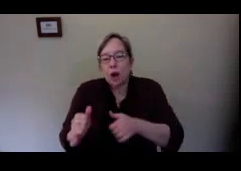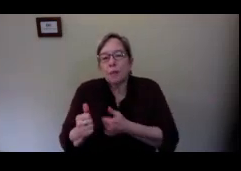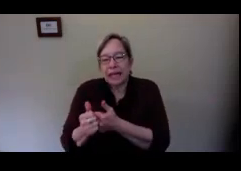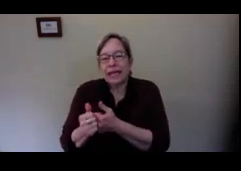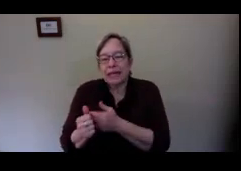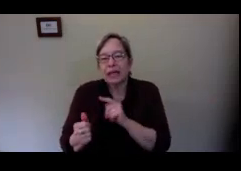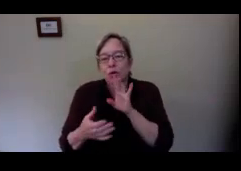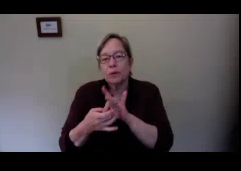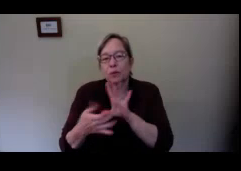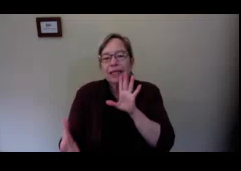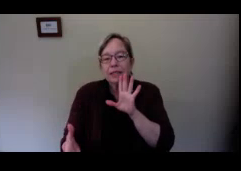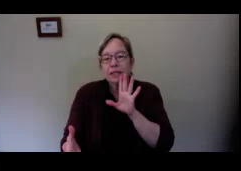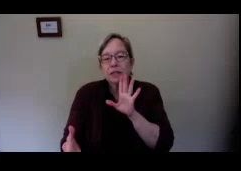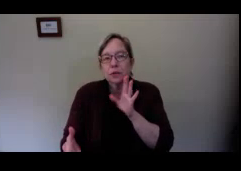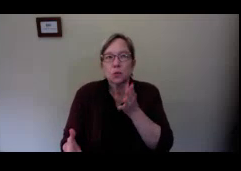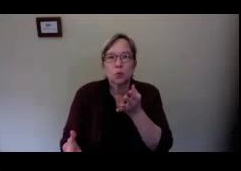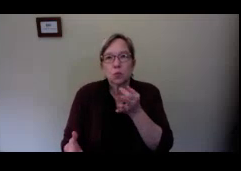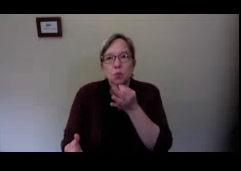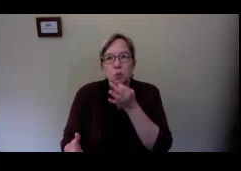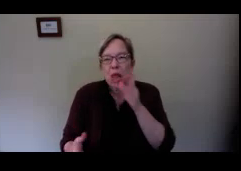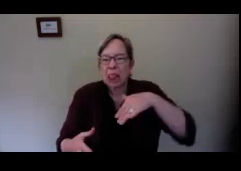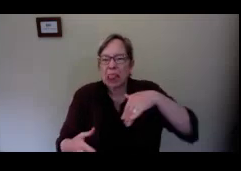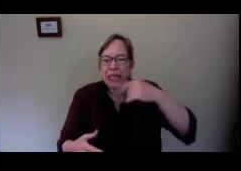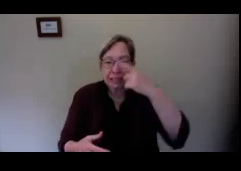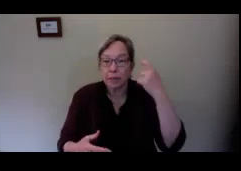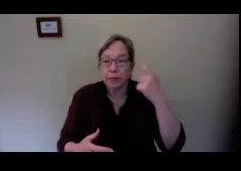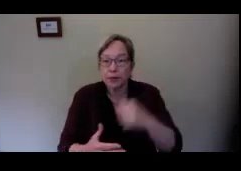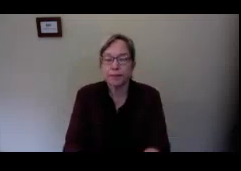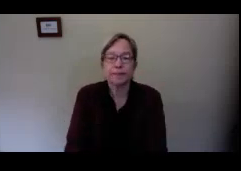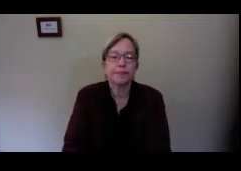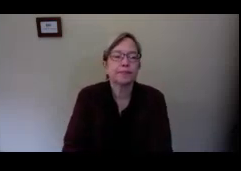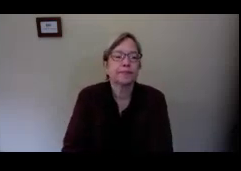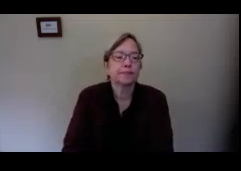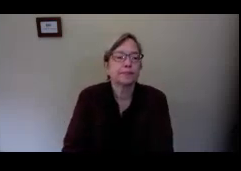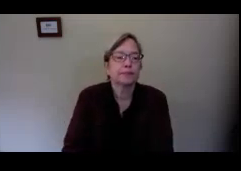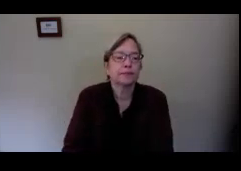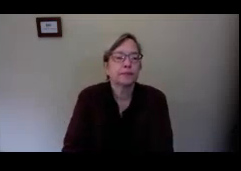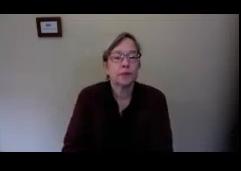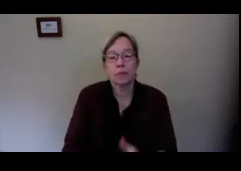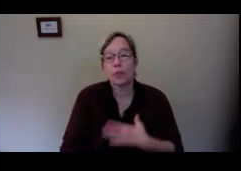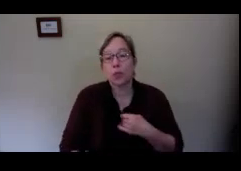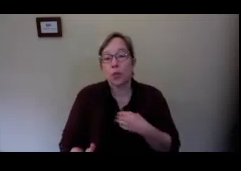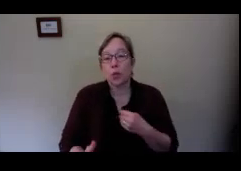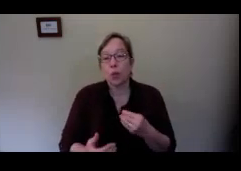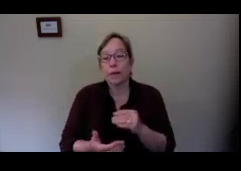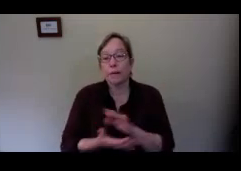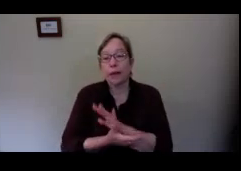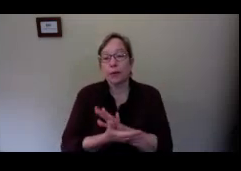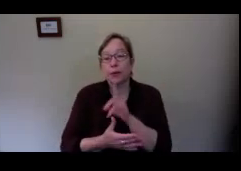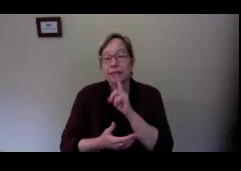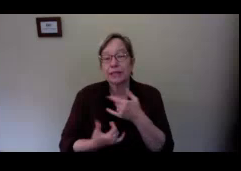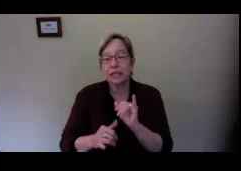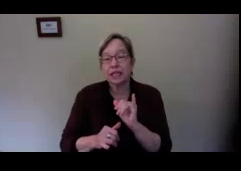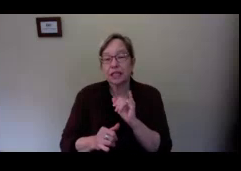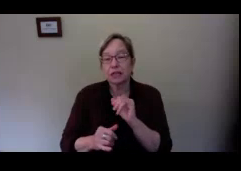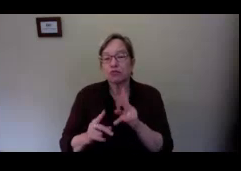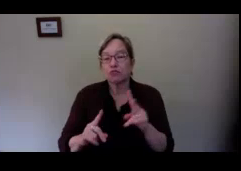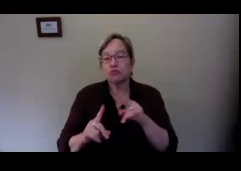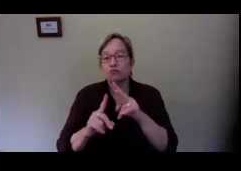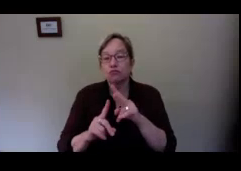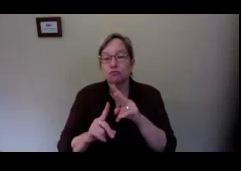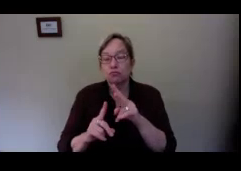release late summer. But the white paper is still very relevant and